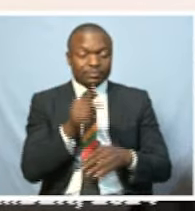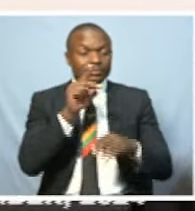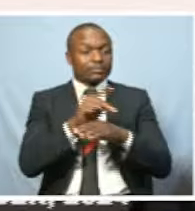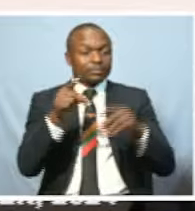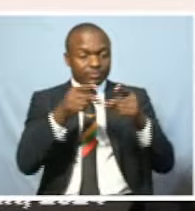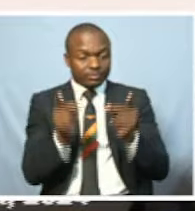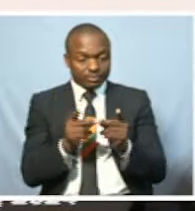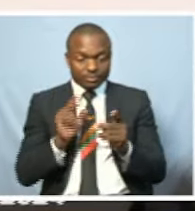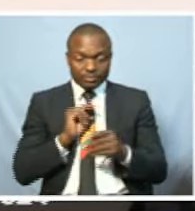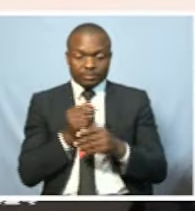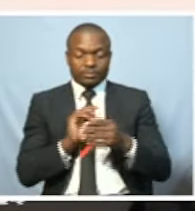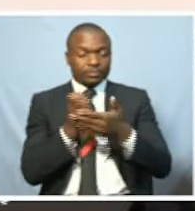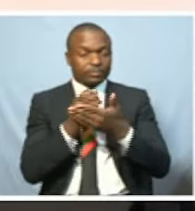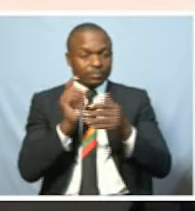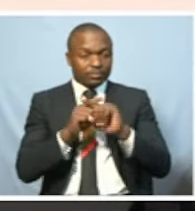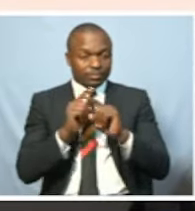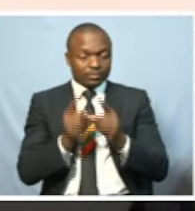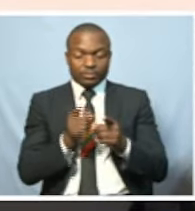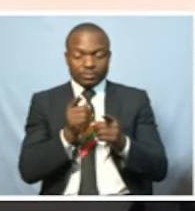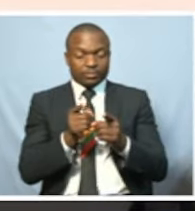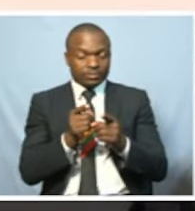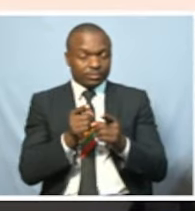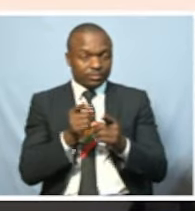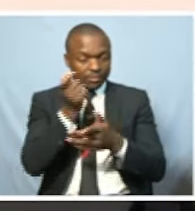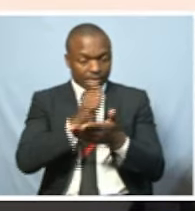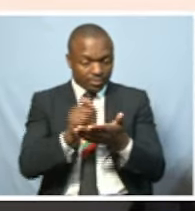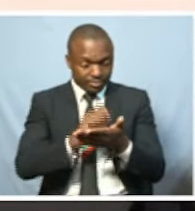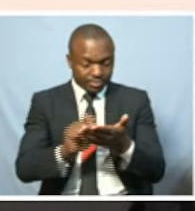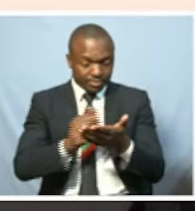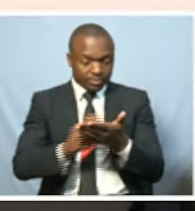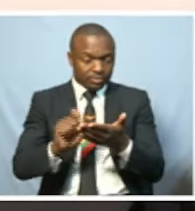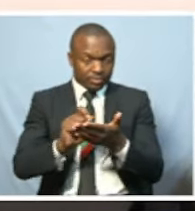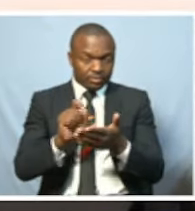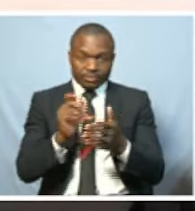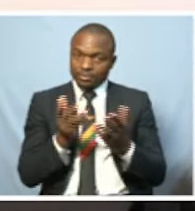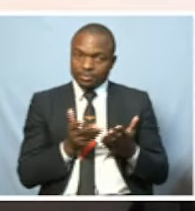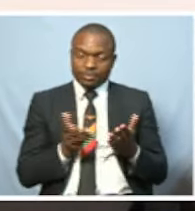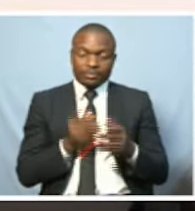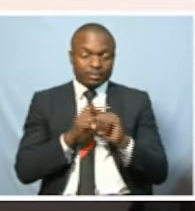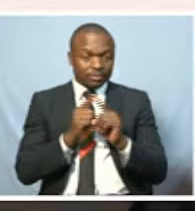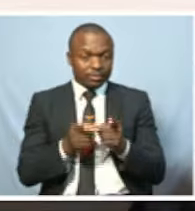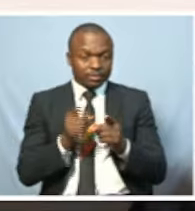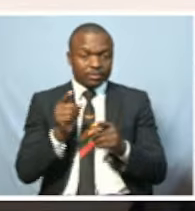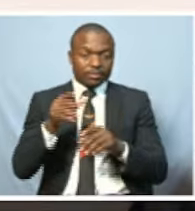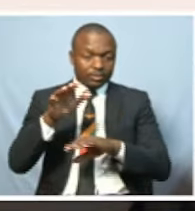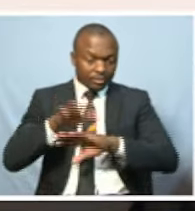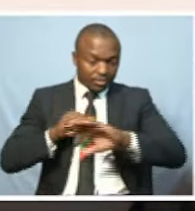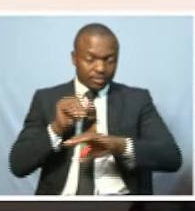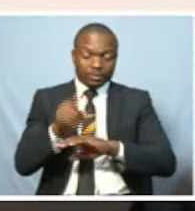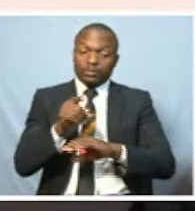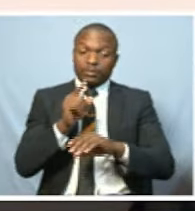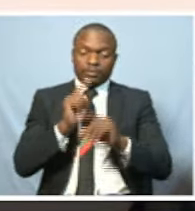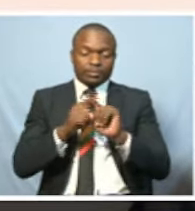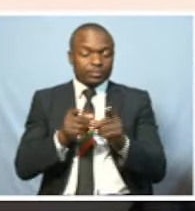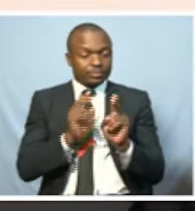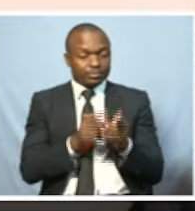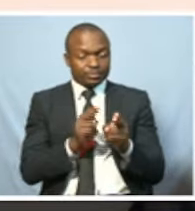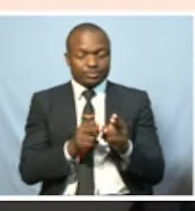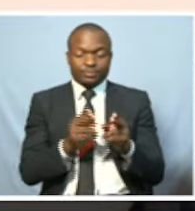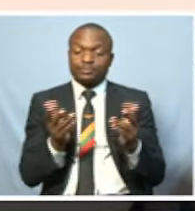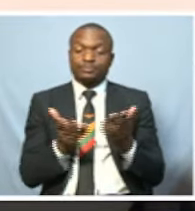him. We did not write letters because we already had the offer letters which had been done to him. We tried calling him, but he did not respond in the